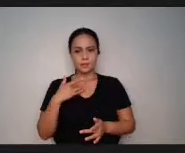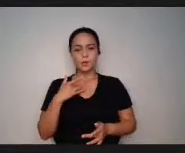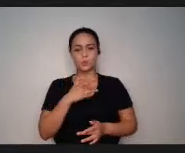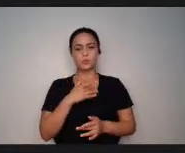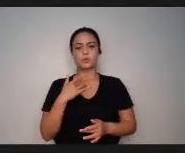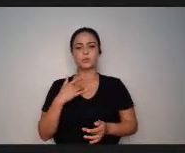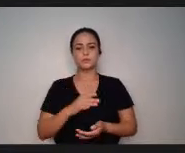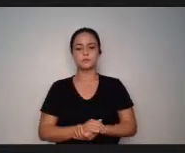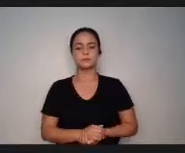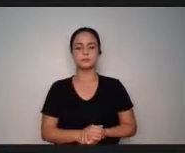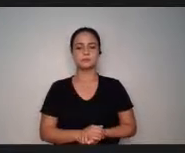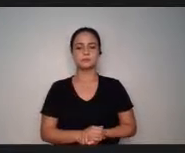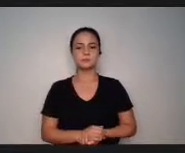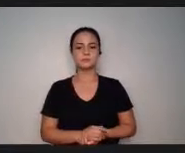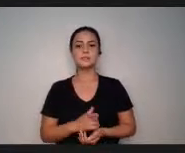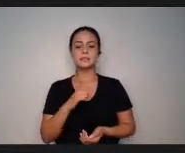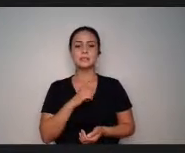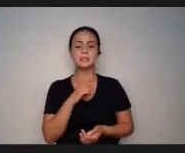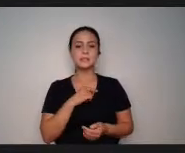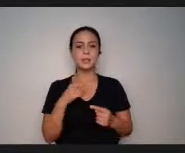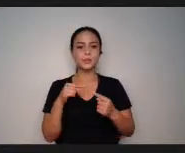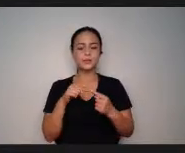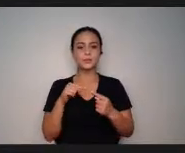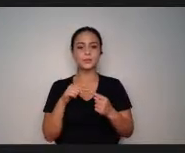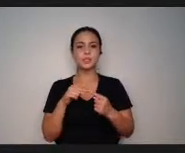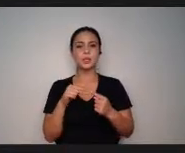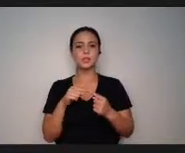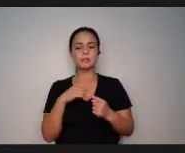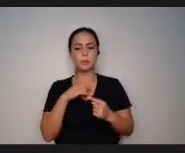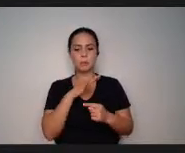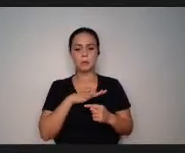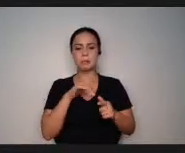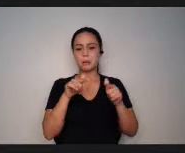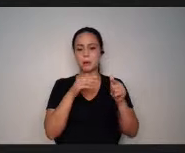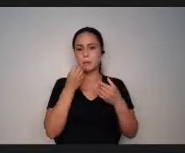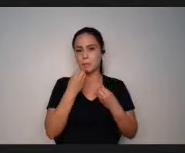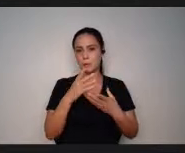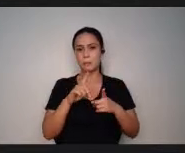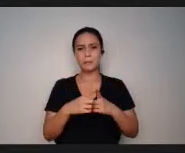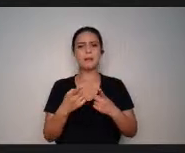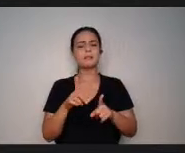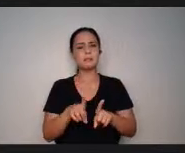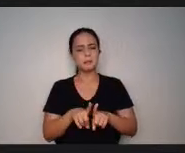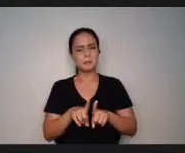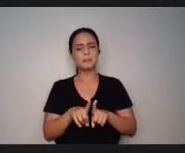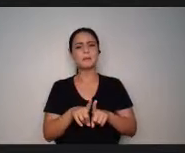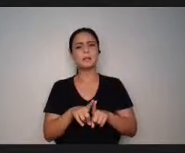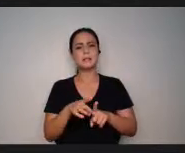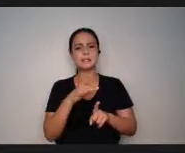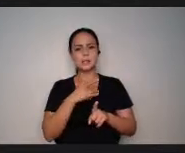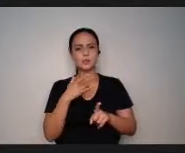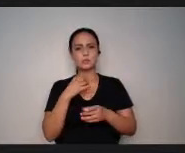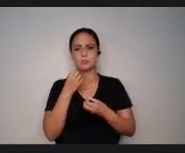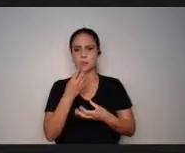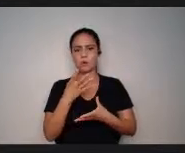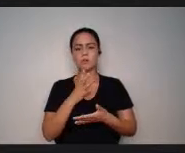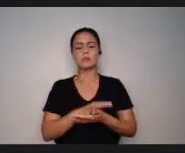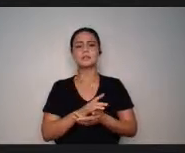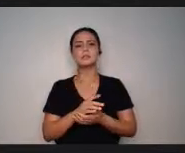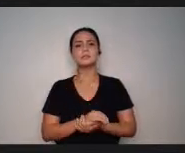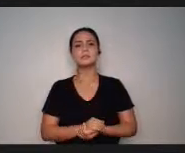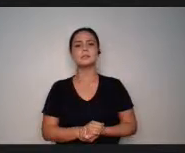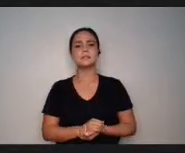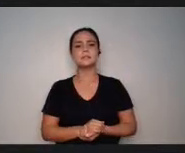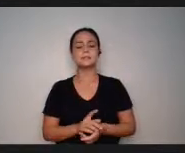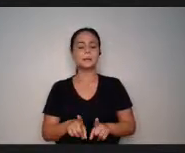having good health, making sure that you are working in an environment that doesn't make you sick. And that's something that obviously